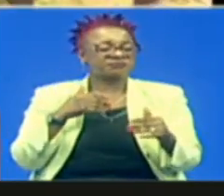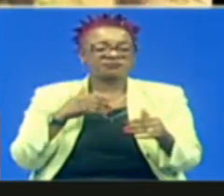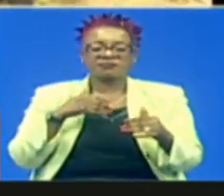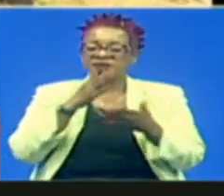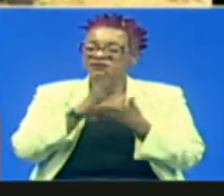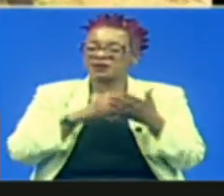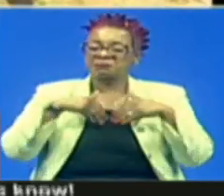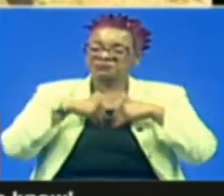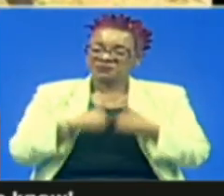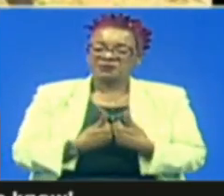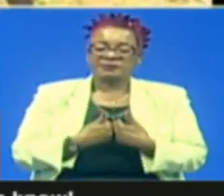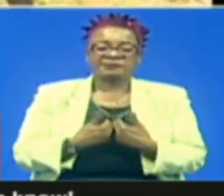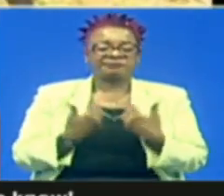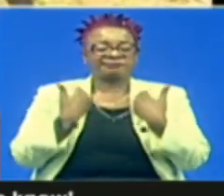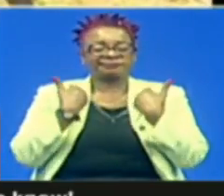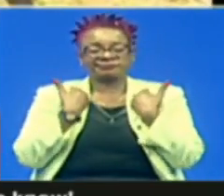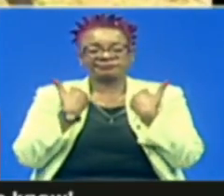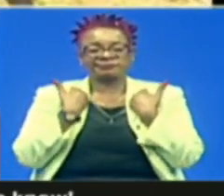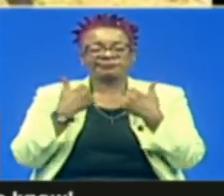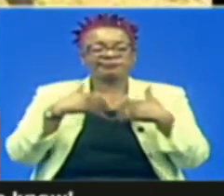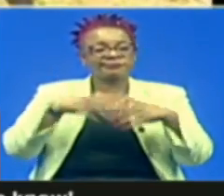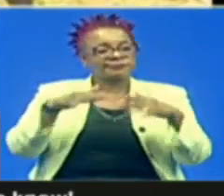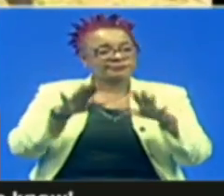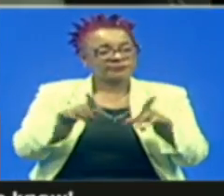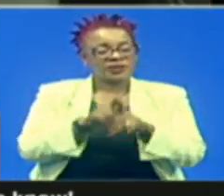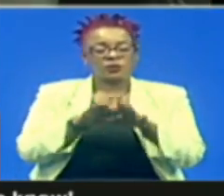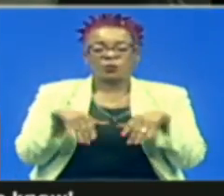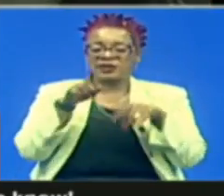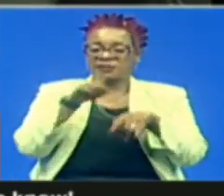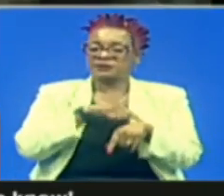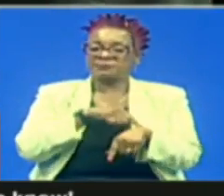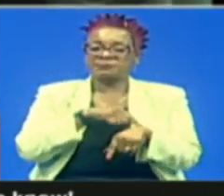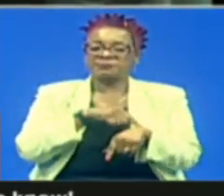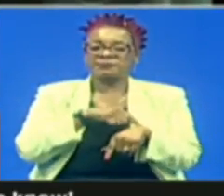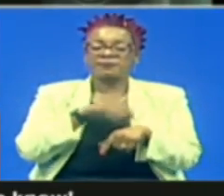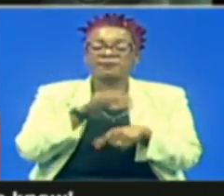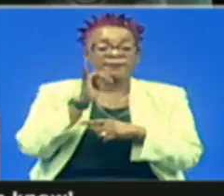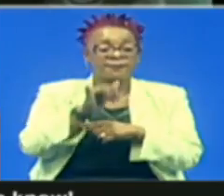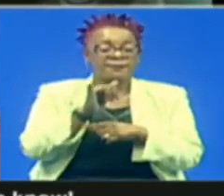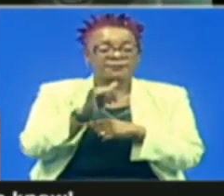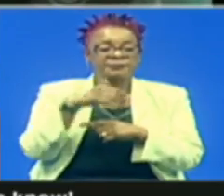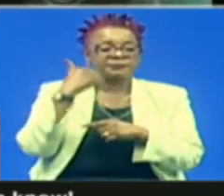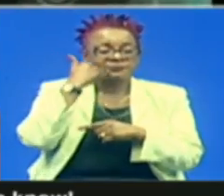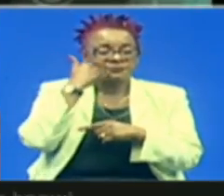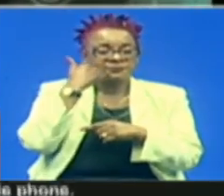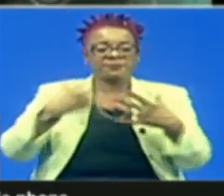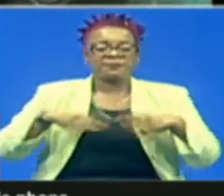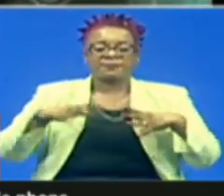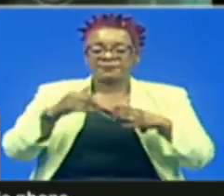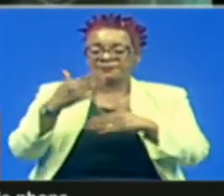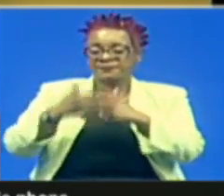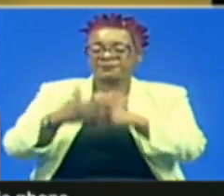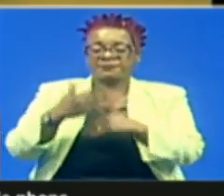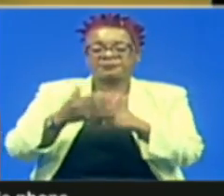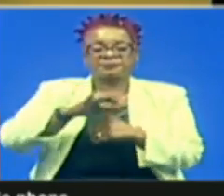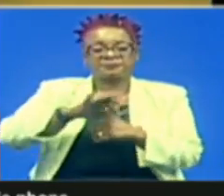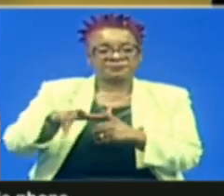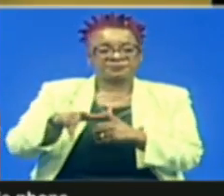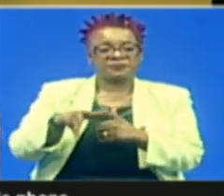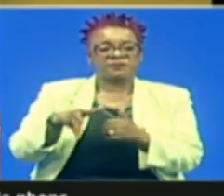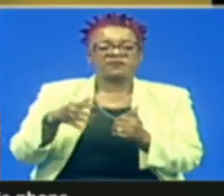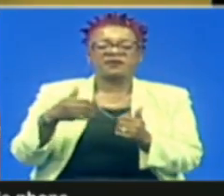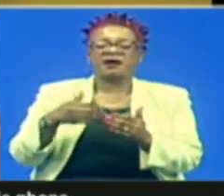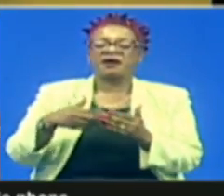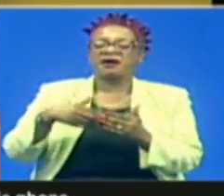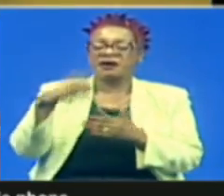choose to lie on the grass as they await their turn. The influx of patients from the neighboring counties adds to a high number